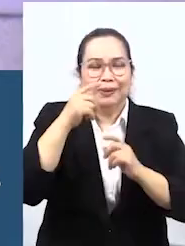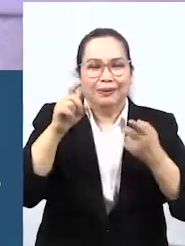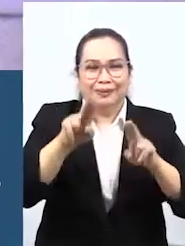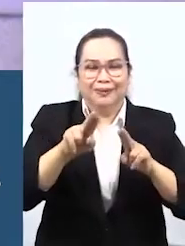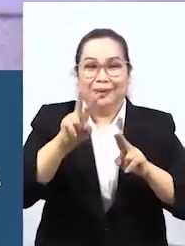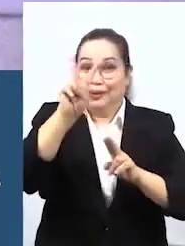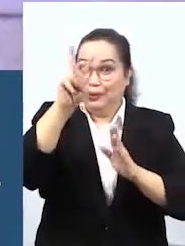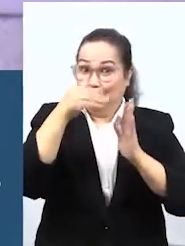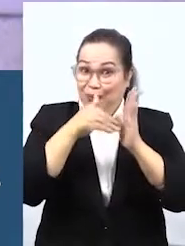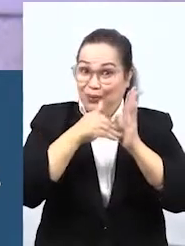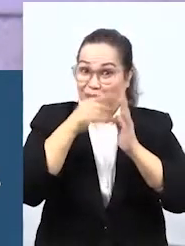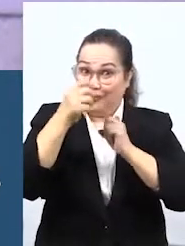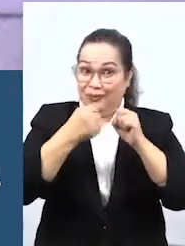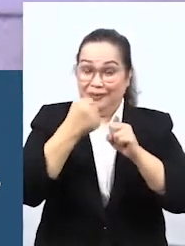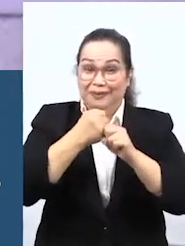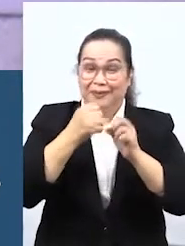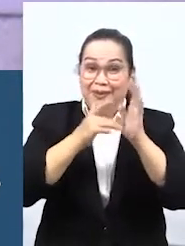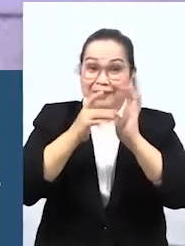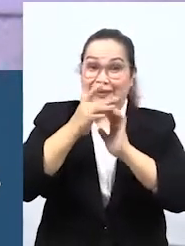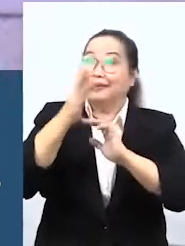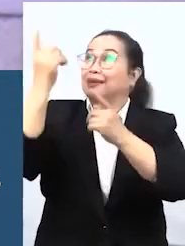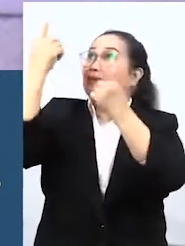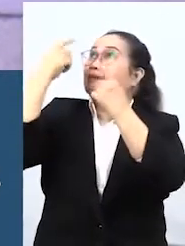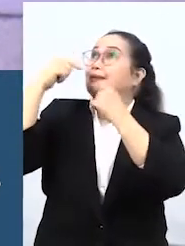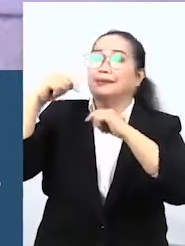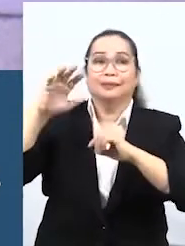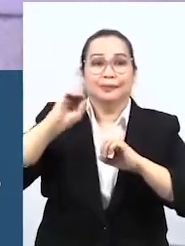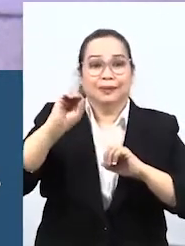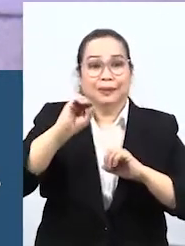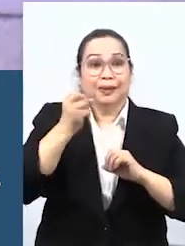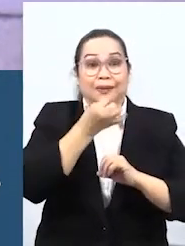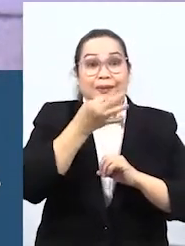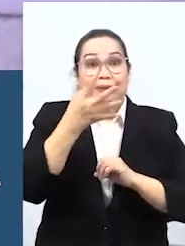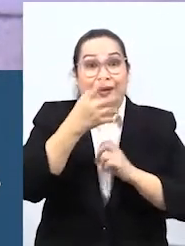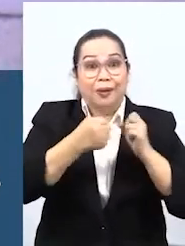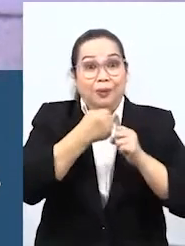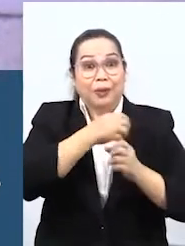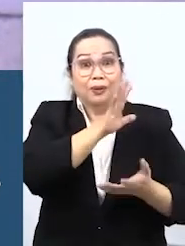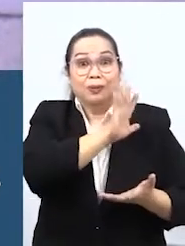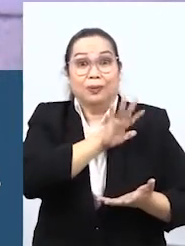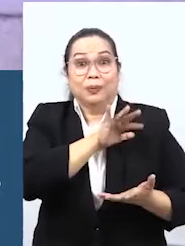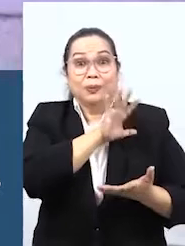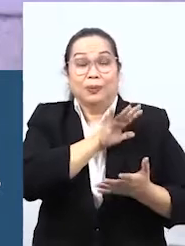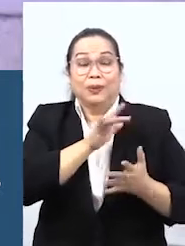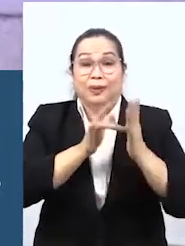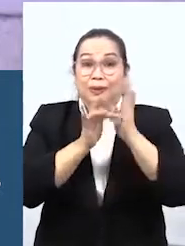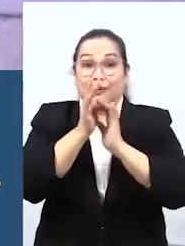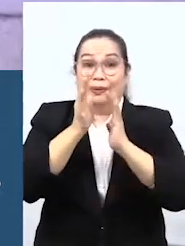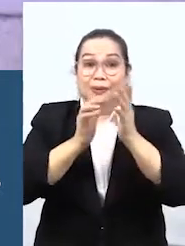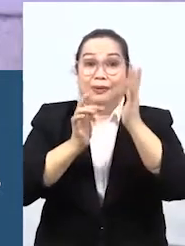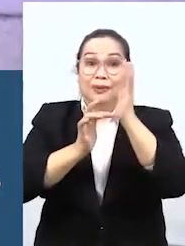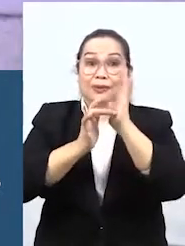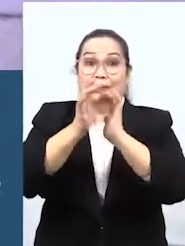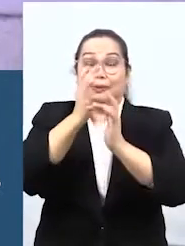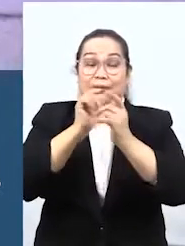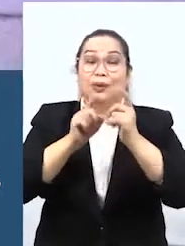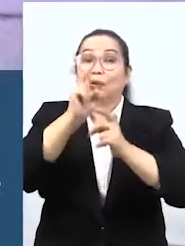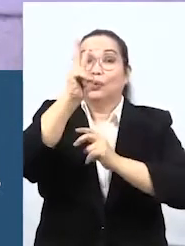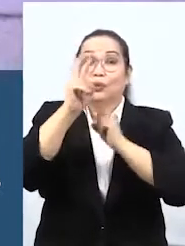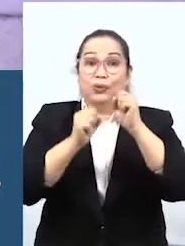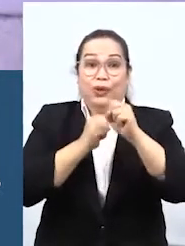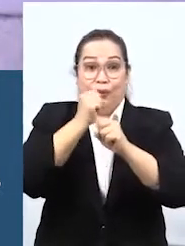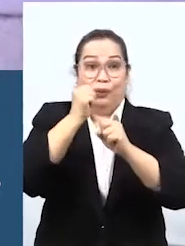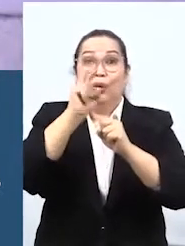years later and Jesus has not returned to the rescue you know how many years the Christians were praying for The Lord's return 2000 years